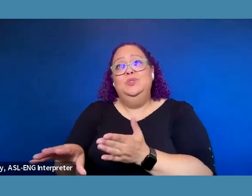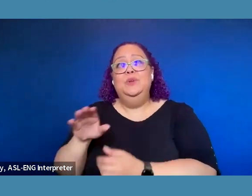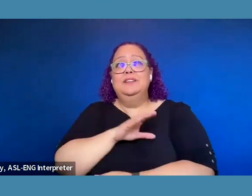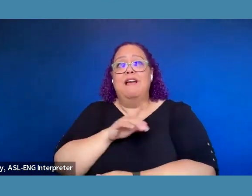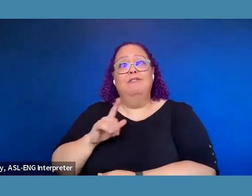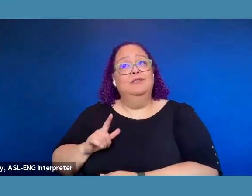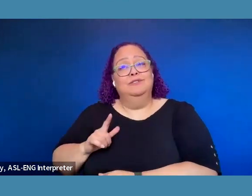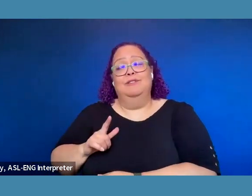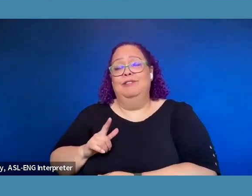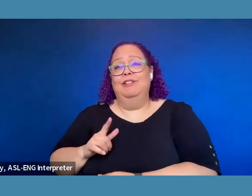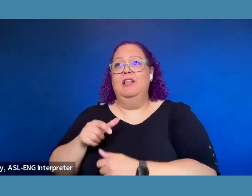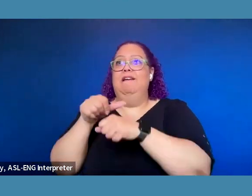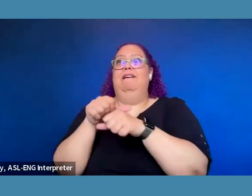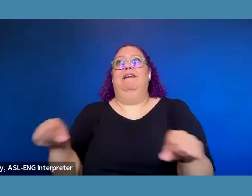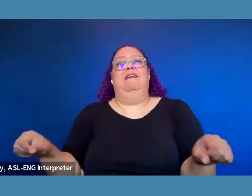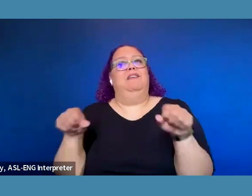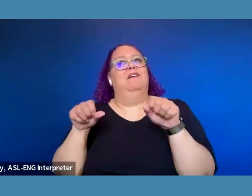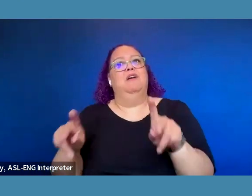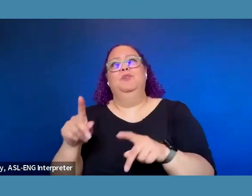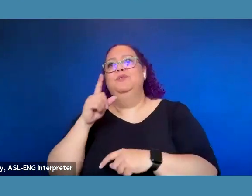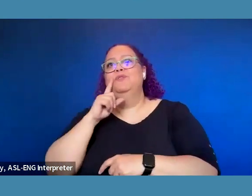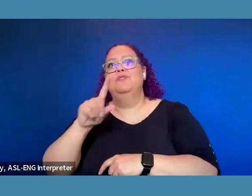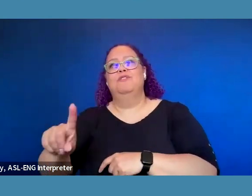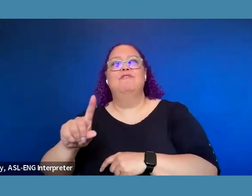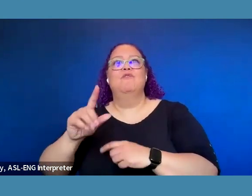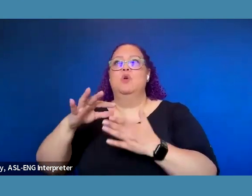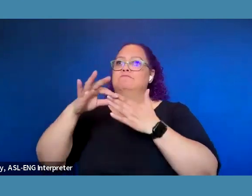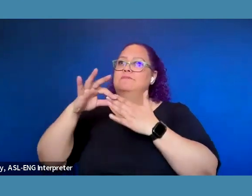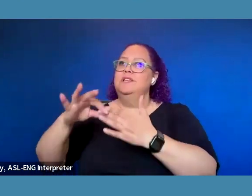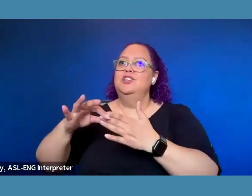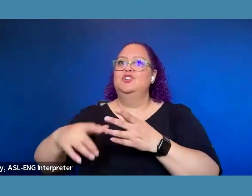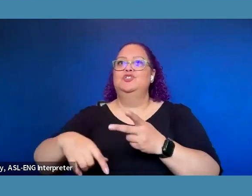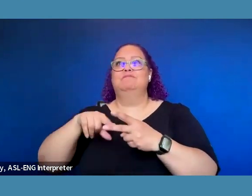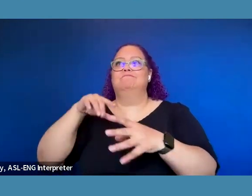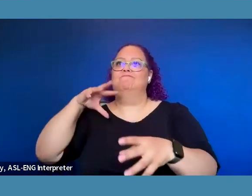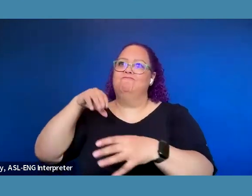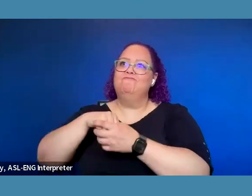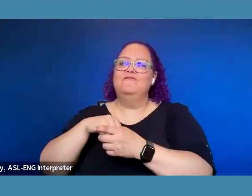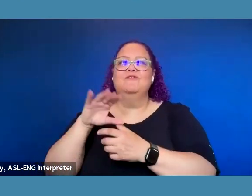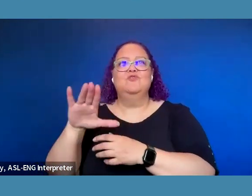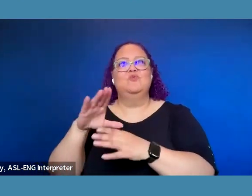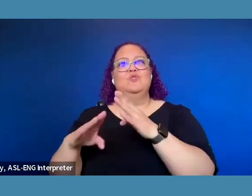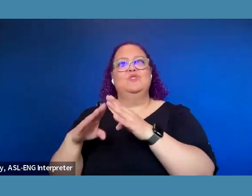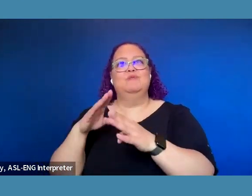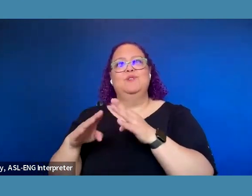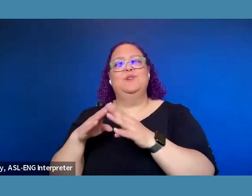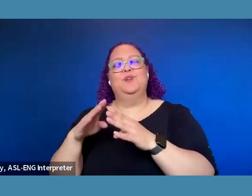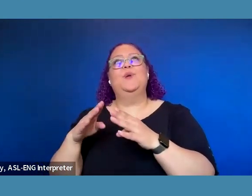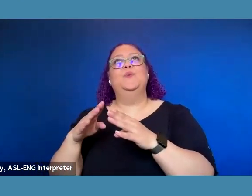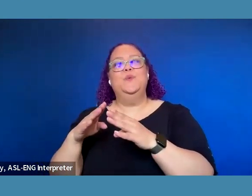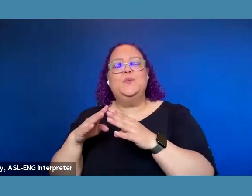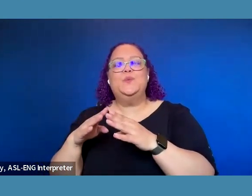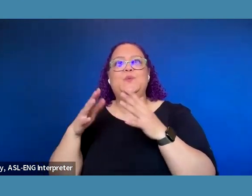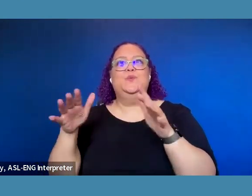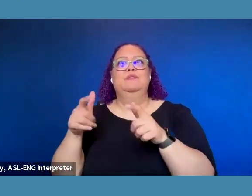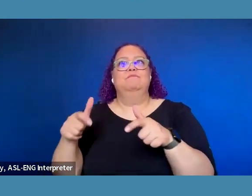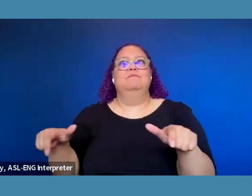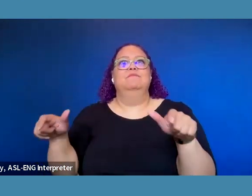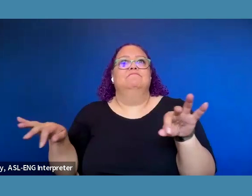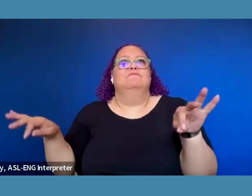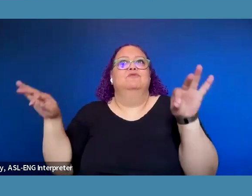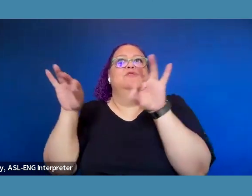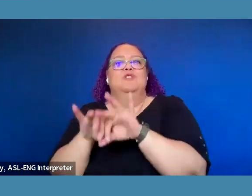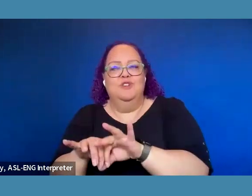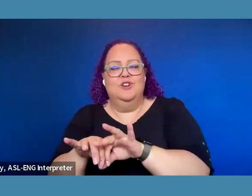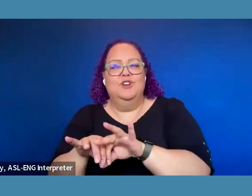opportunities that you have for leadership or civic engagement, really think about that outside of just voting in the presidential election.